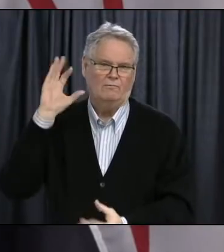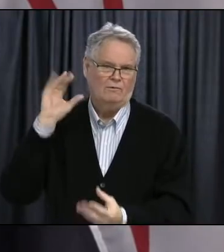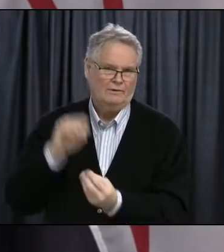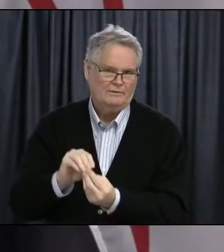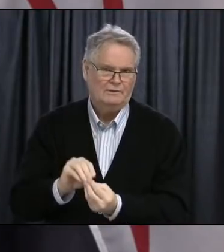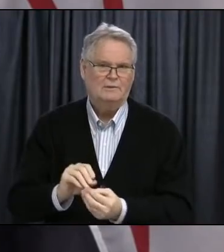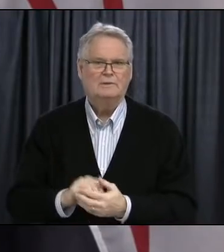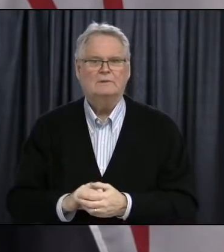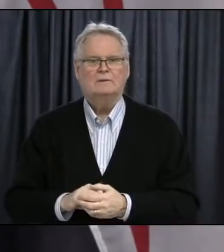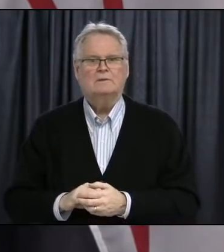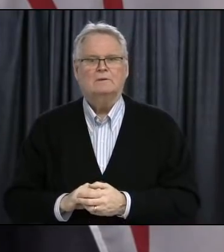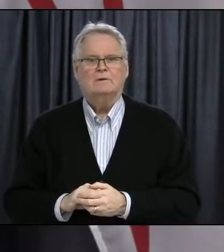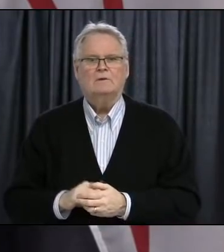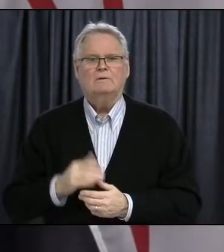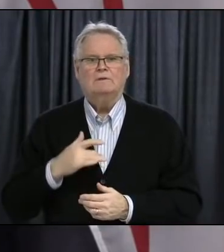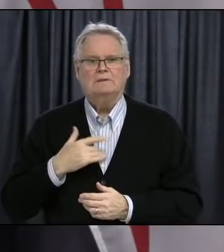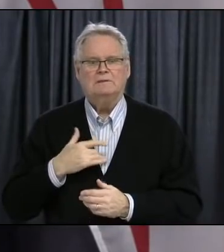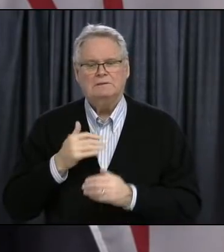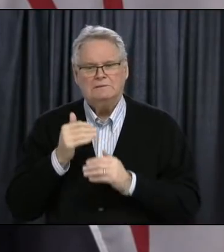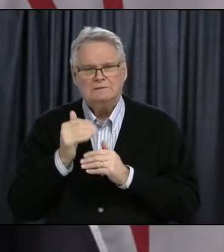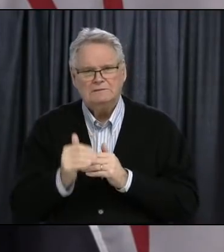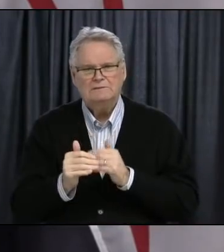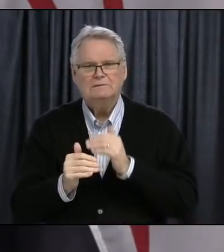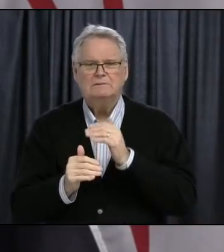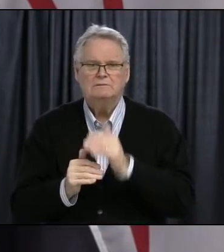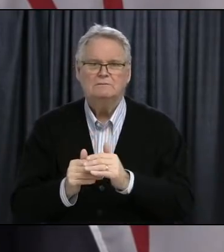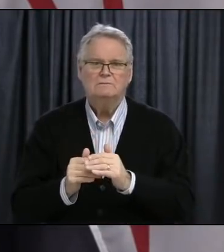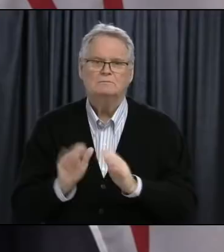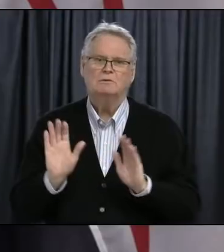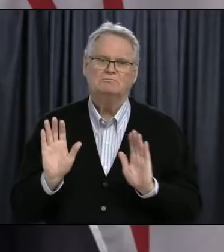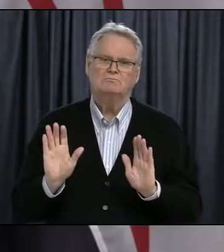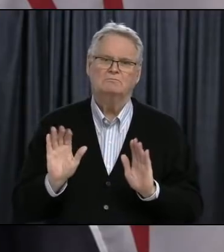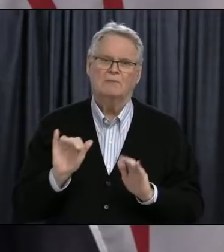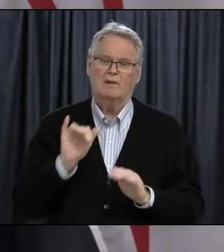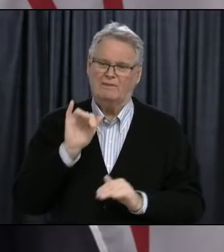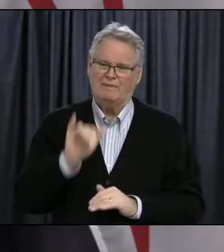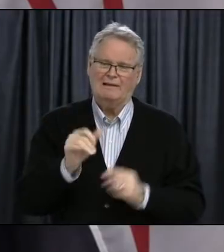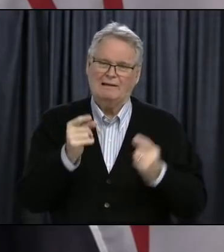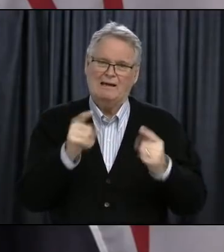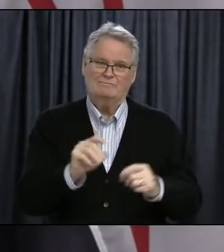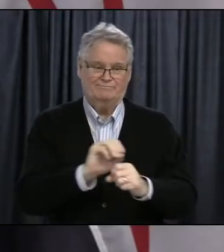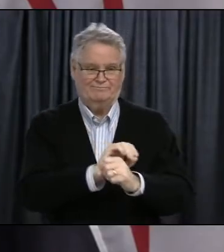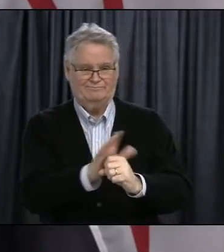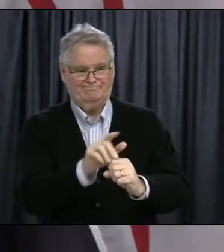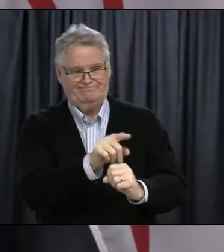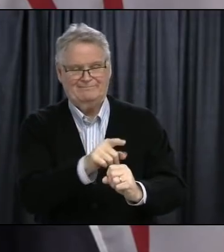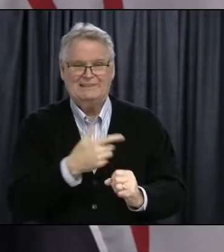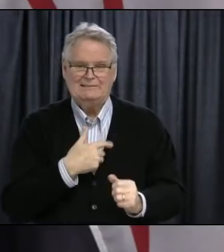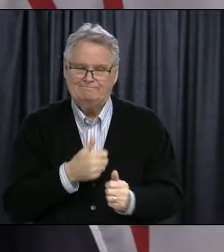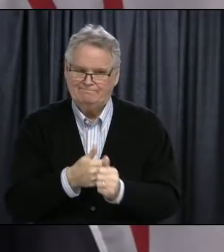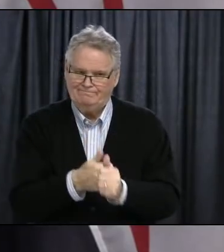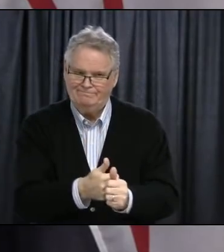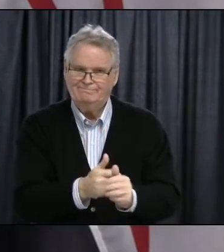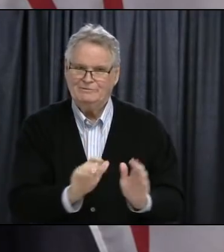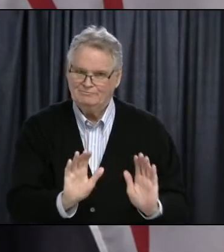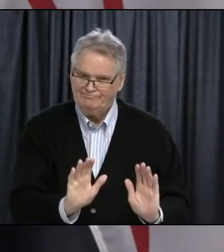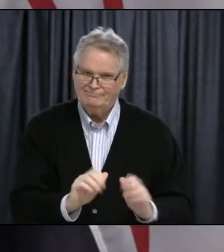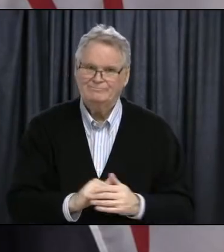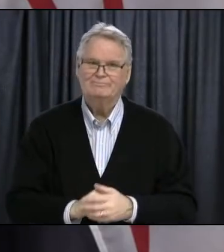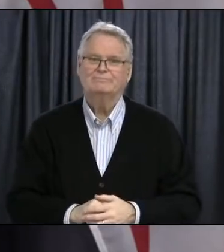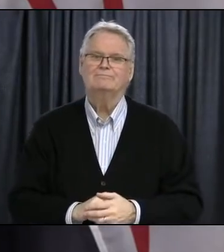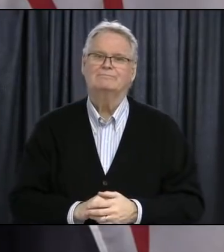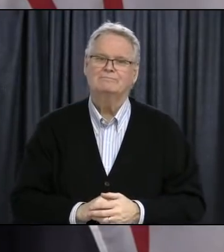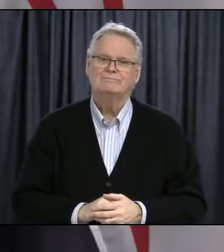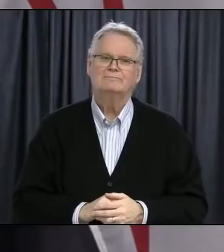of a pandemic. COVID-19 has certainly challenged us and tested our resolve over the last year, and I have no doubt